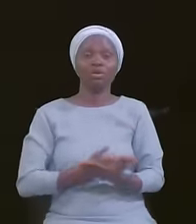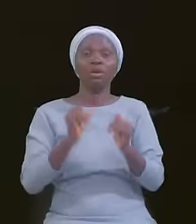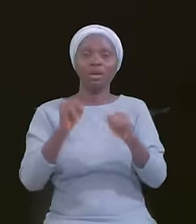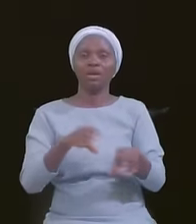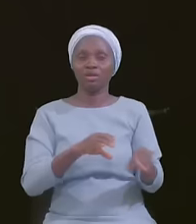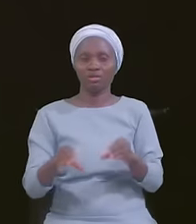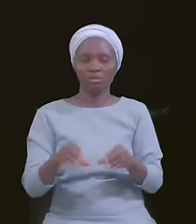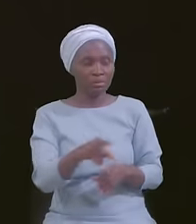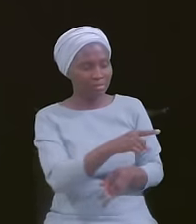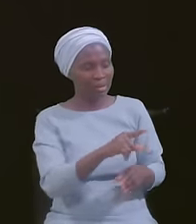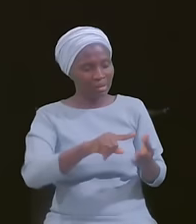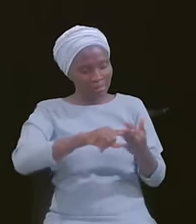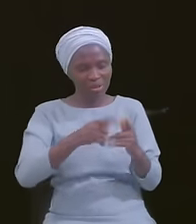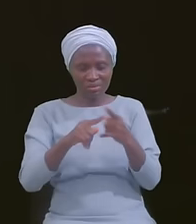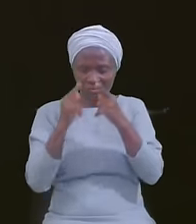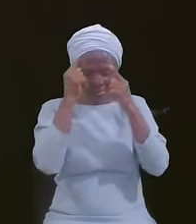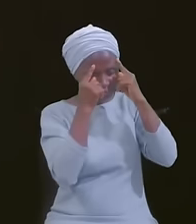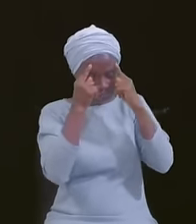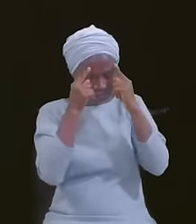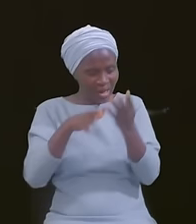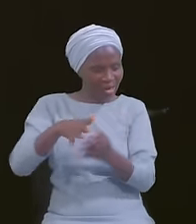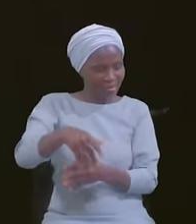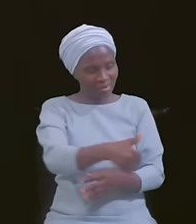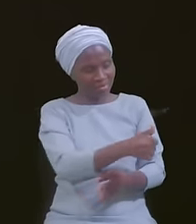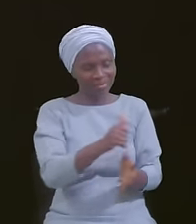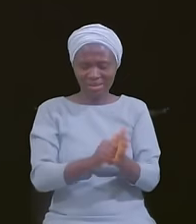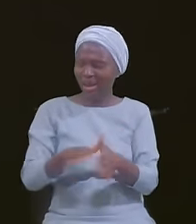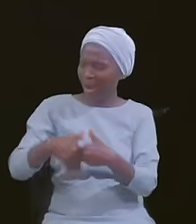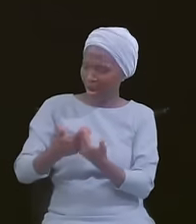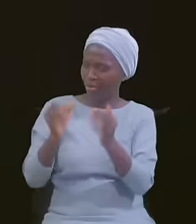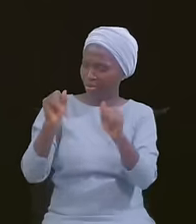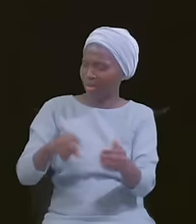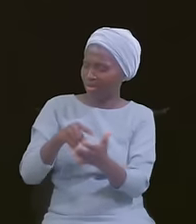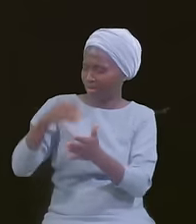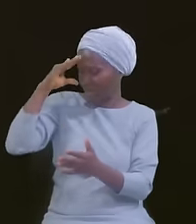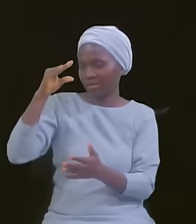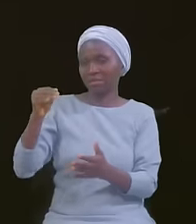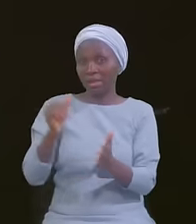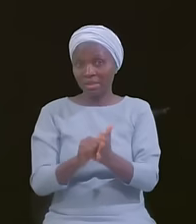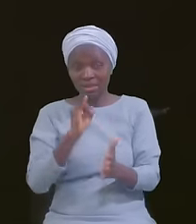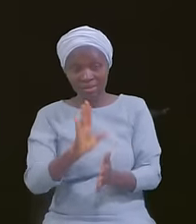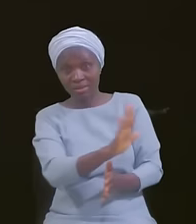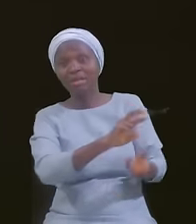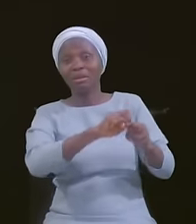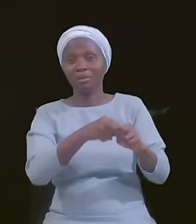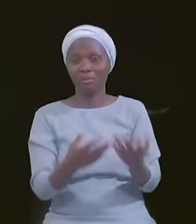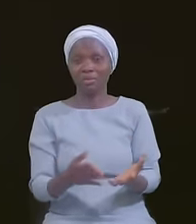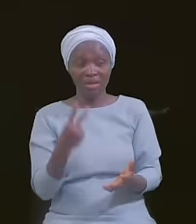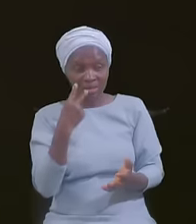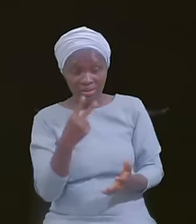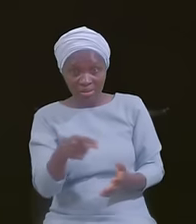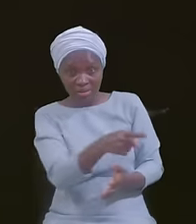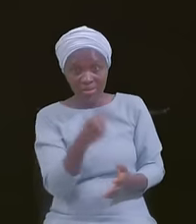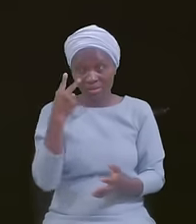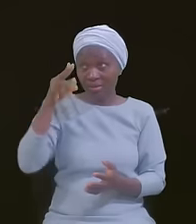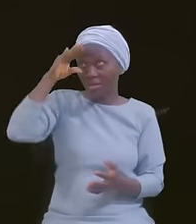say within themselves, how can this man, that was their problem, they saw him as